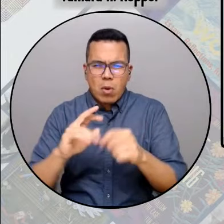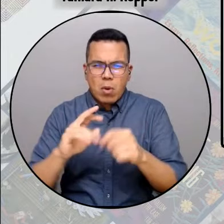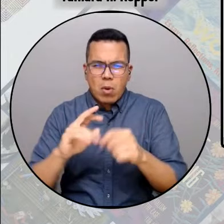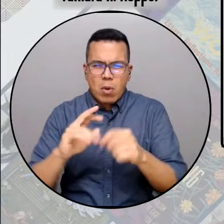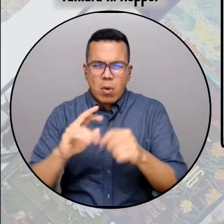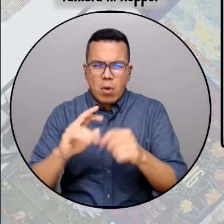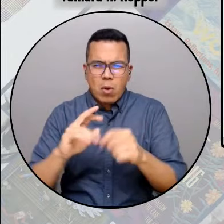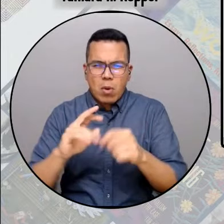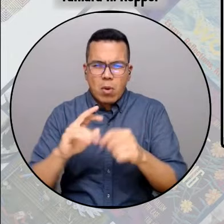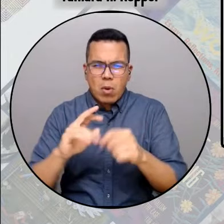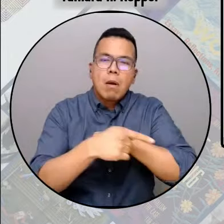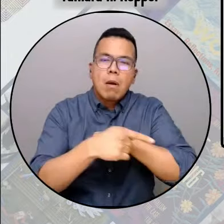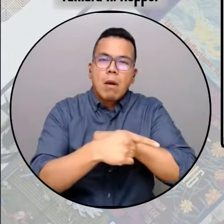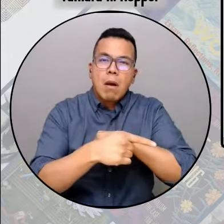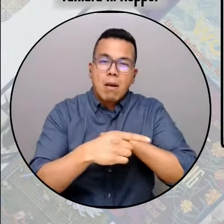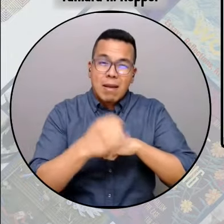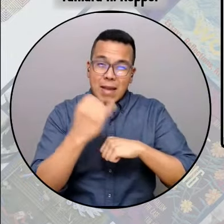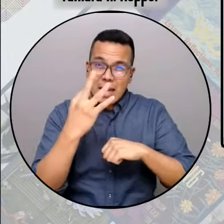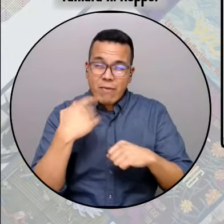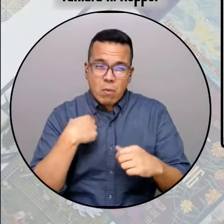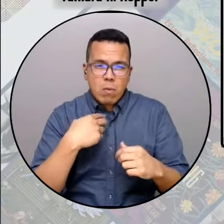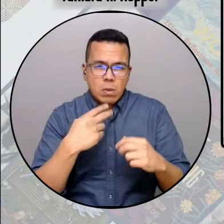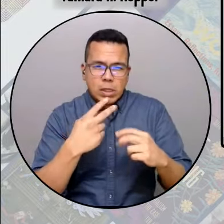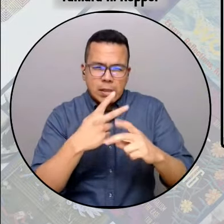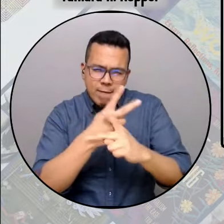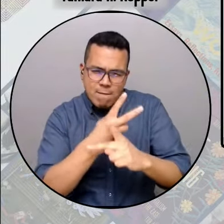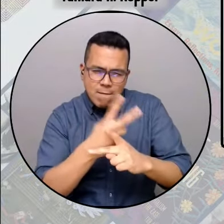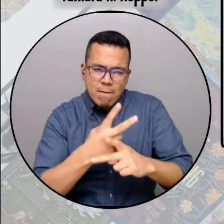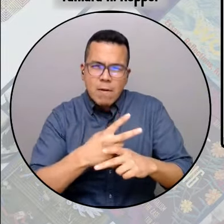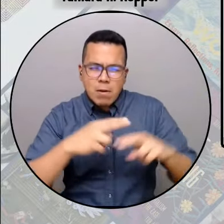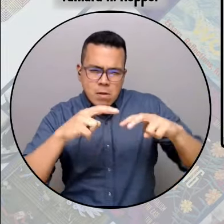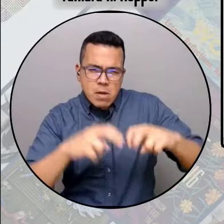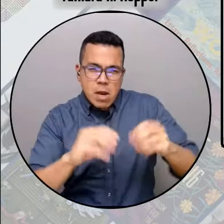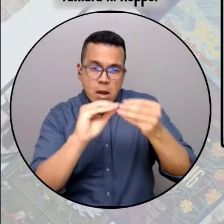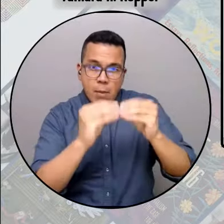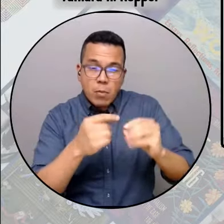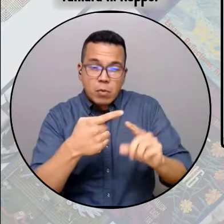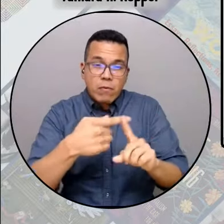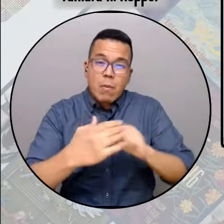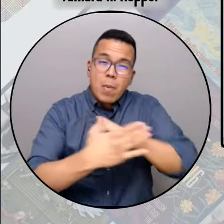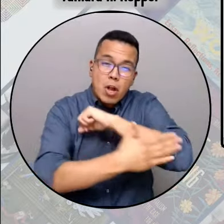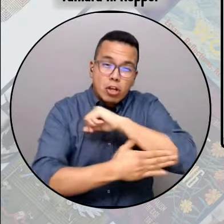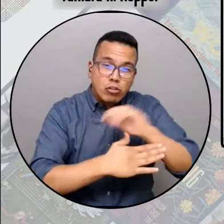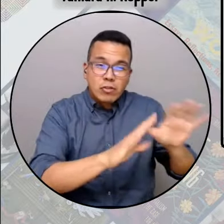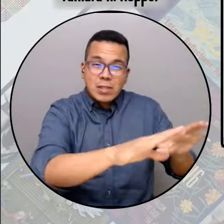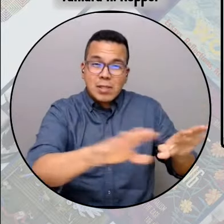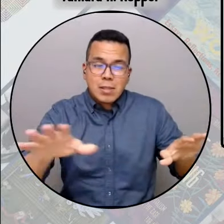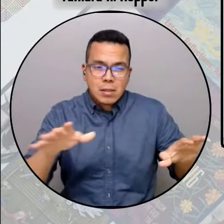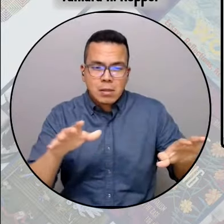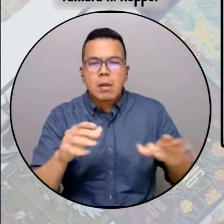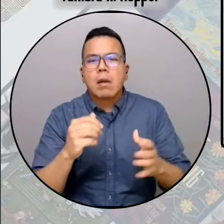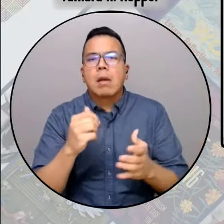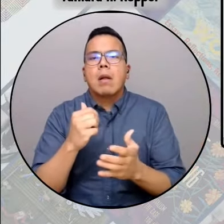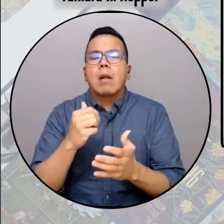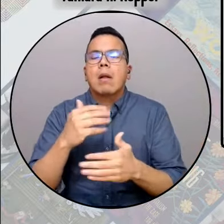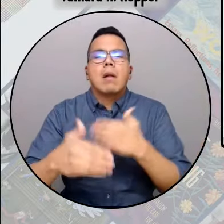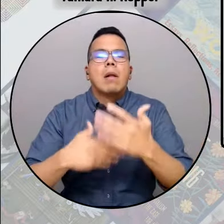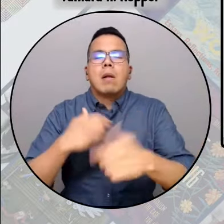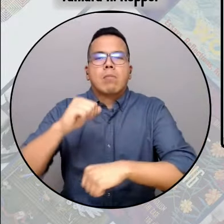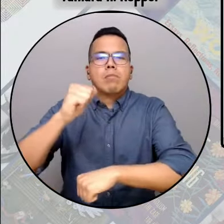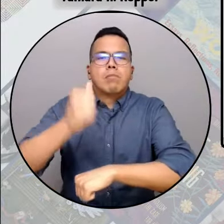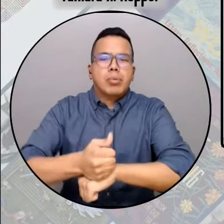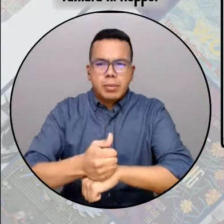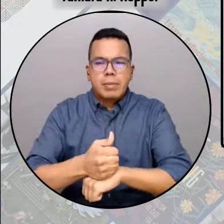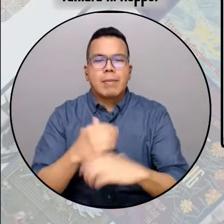shaping quotas, right? And the kind of contemporary quota system that we have today. And so this kind of comes out of that kind of